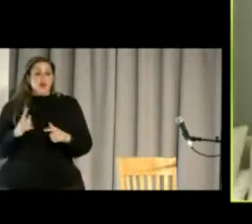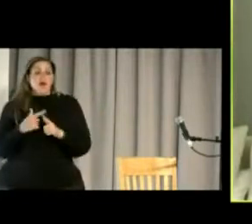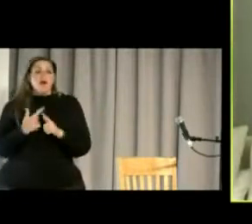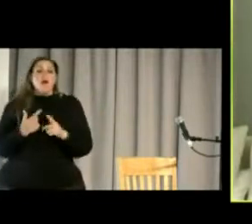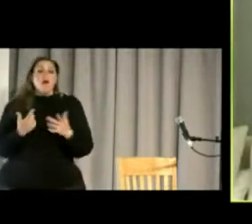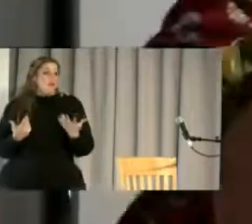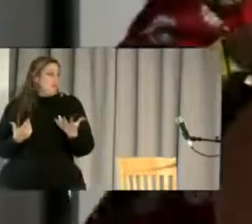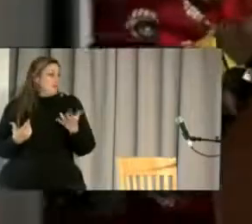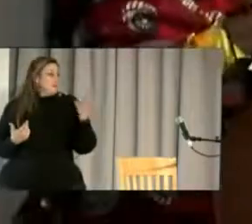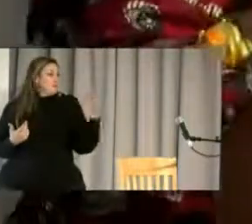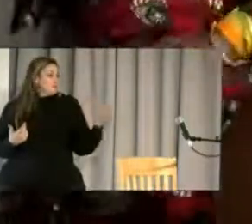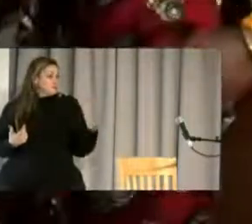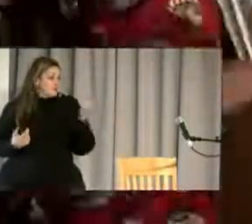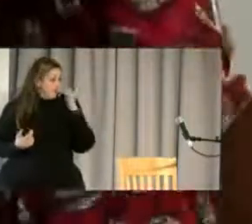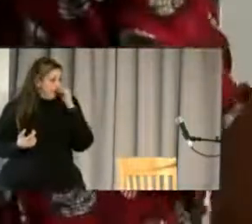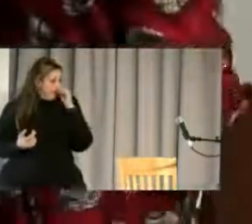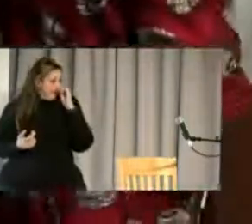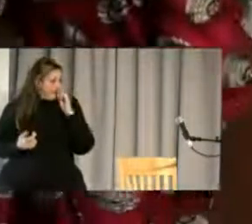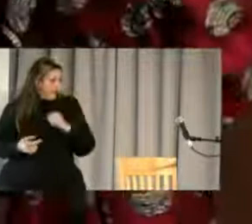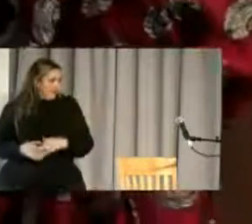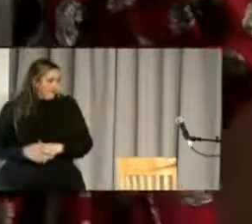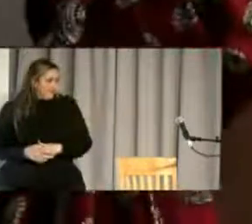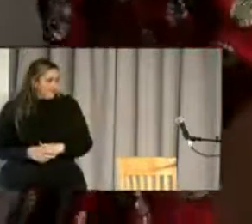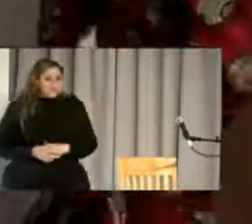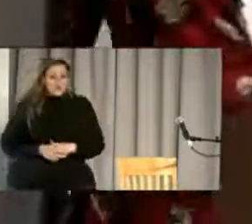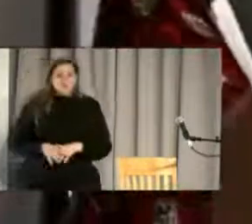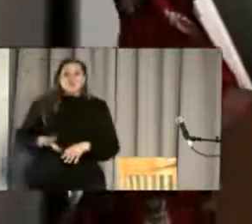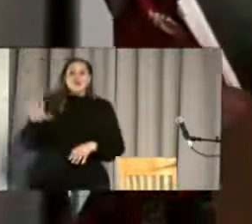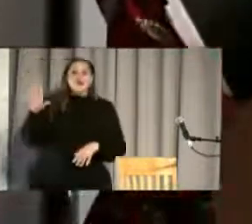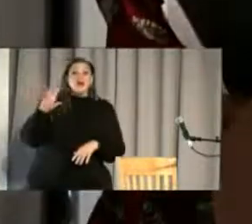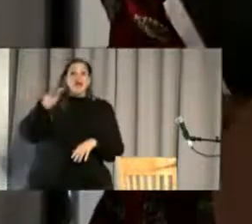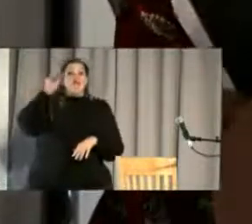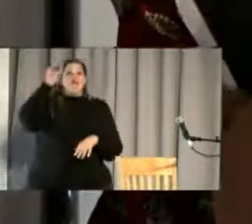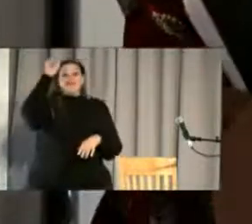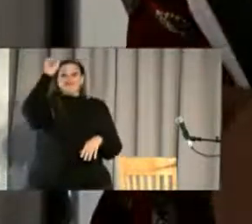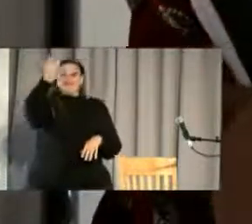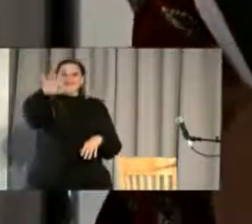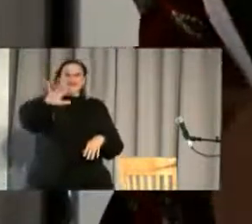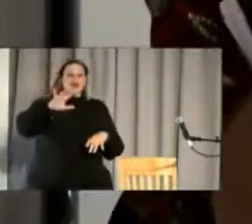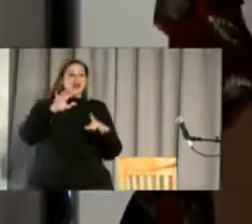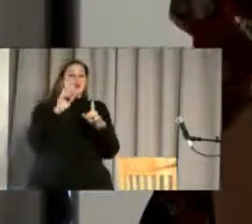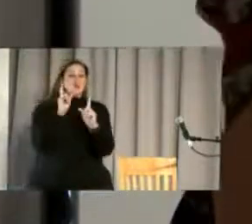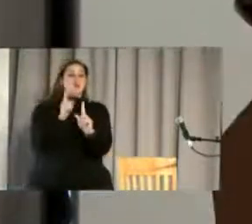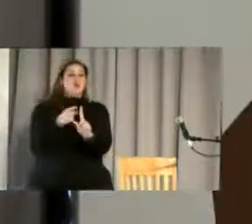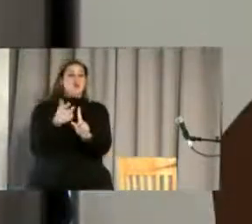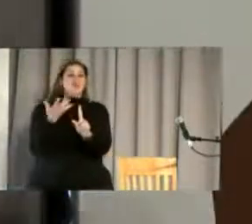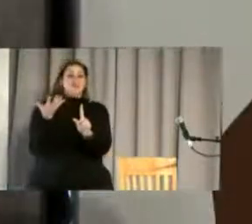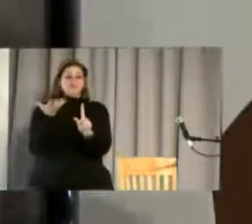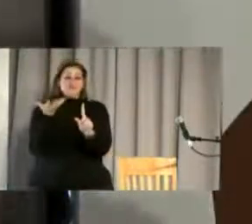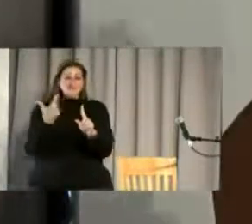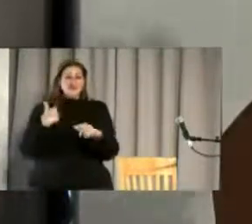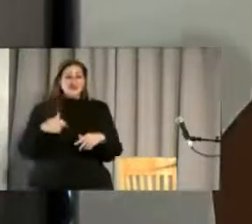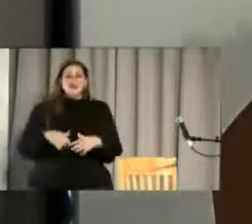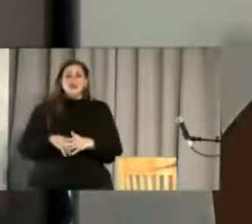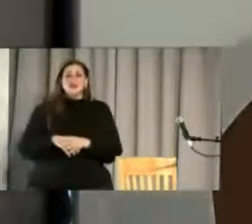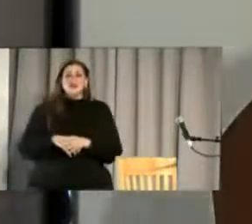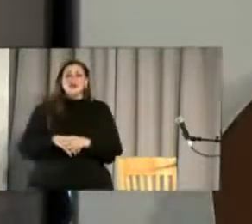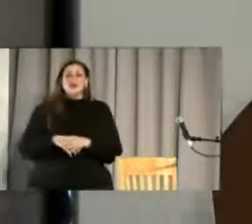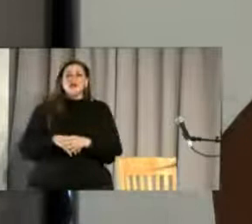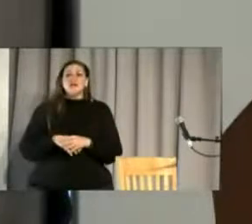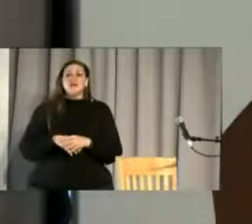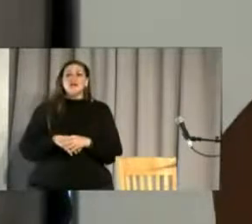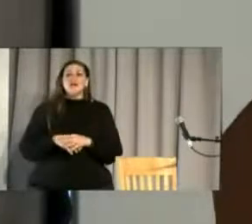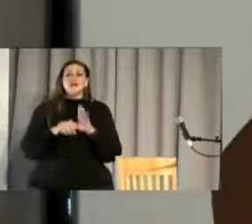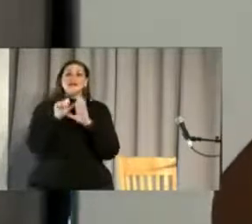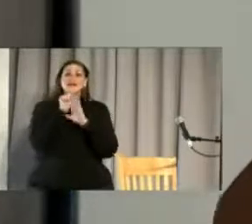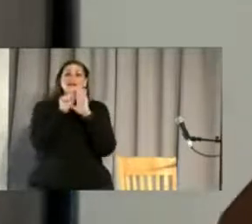you proceed with the testimony. But the bottom line is, I wanted to say, the bottom line is that the state must give money